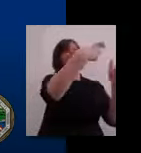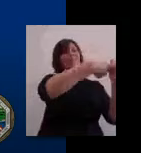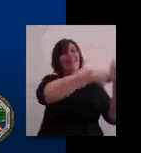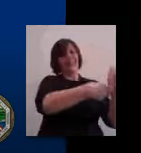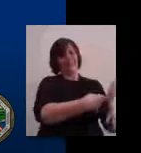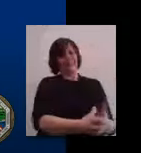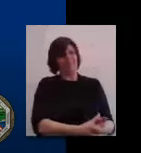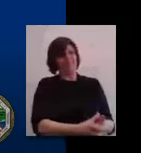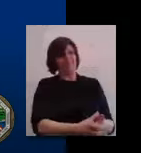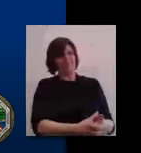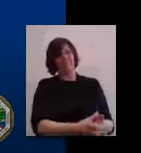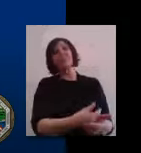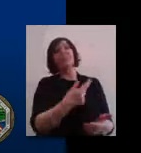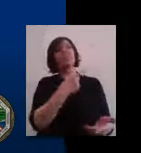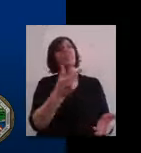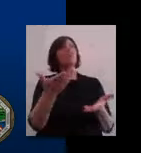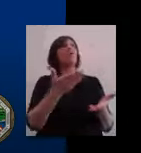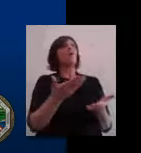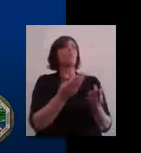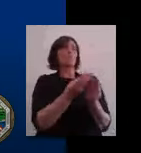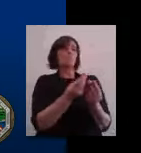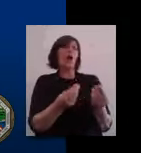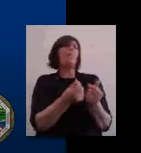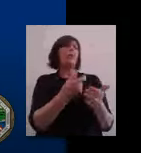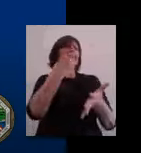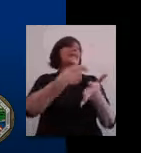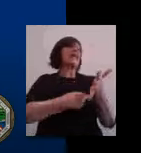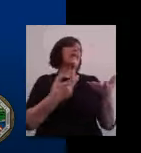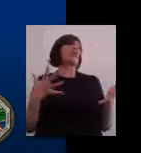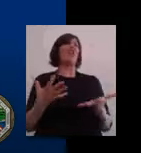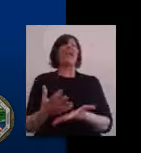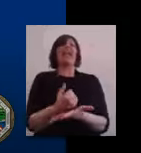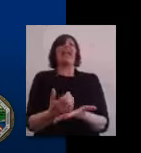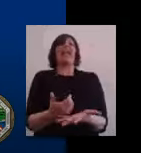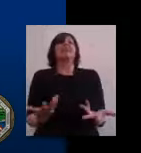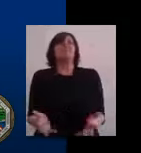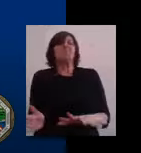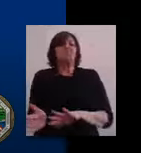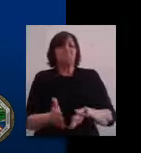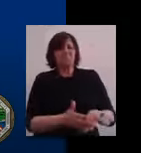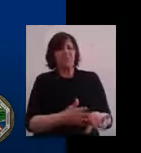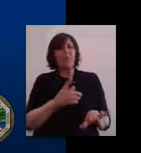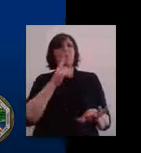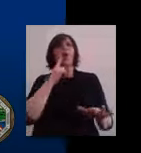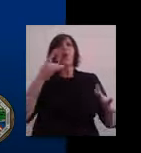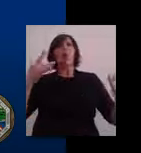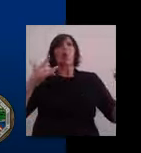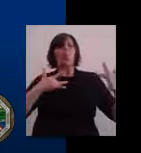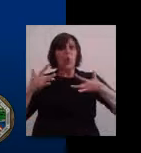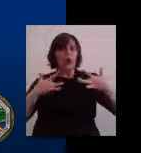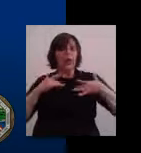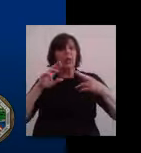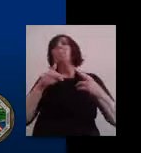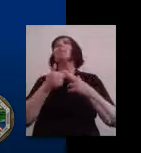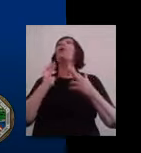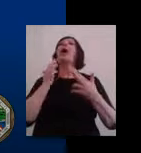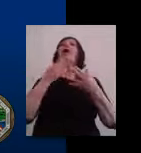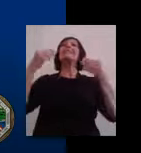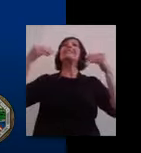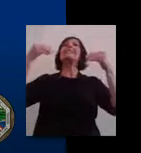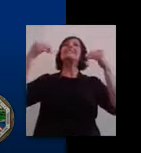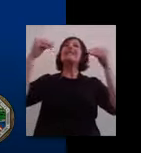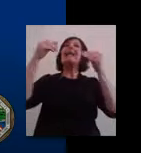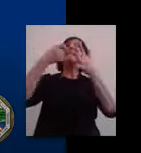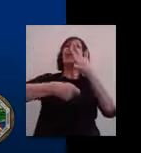vast majority of property taxes that we're going to get this year already, but we are very worried about our sales tax, hotel tax, and